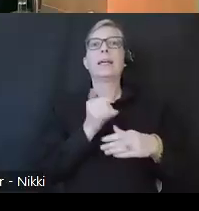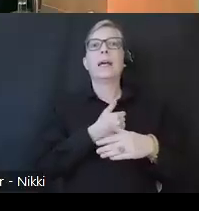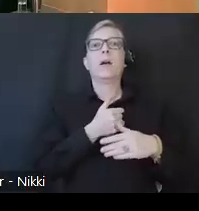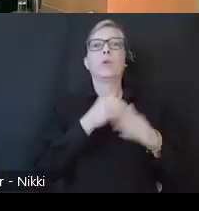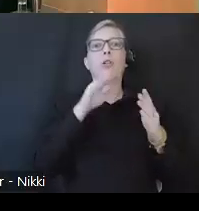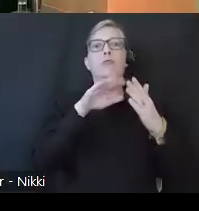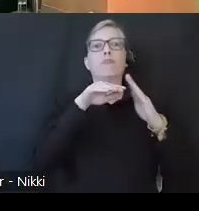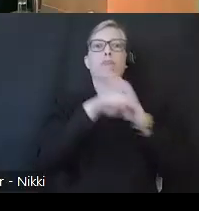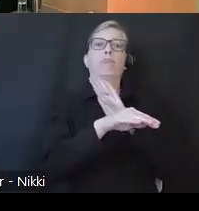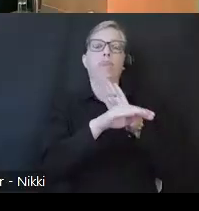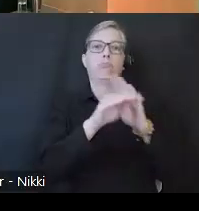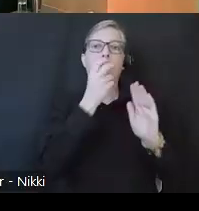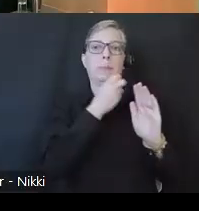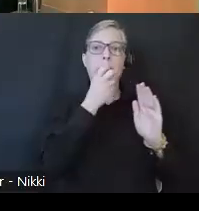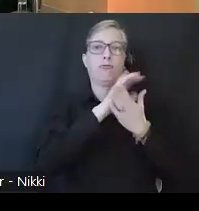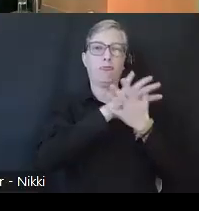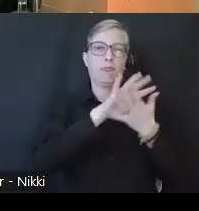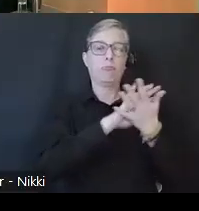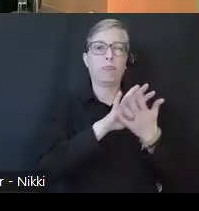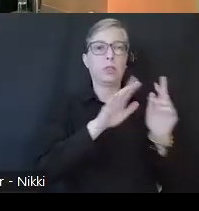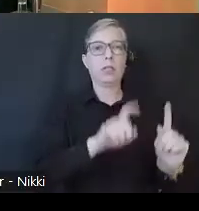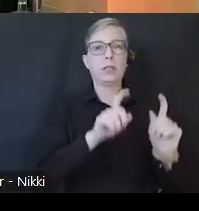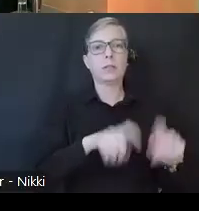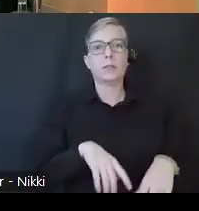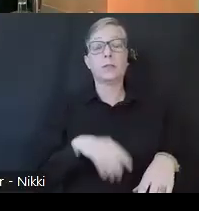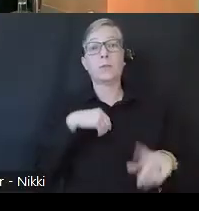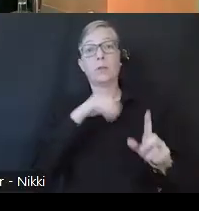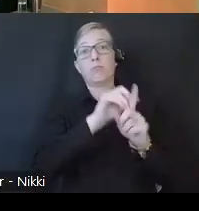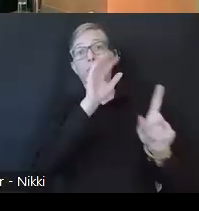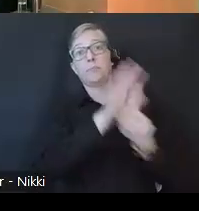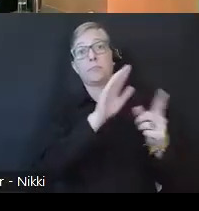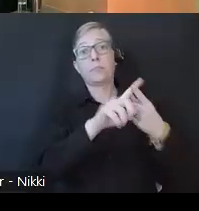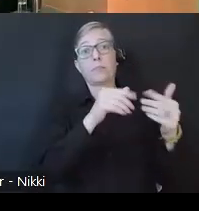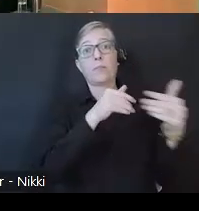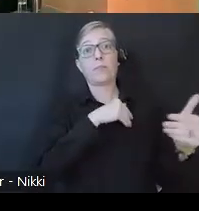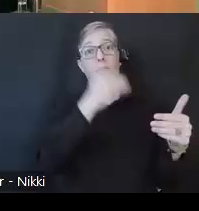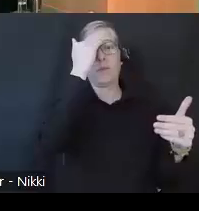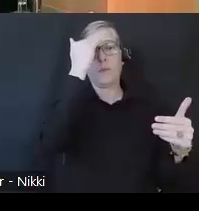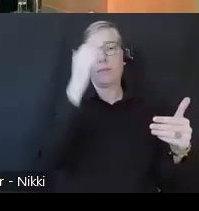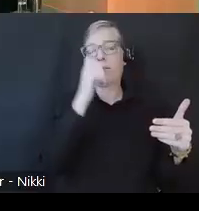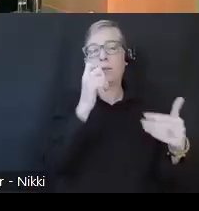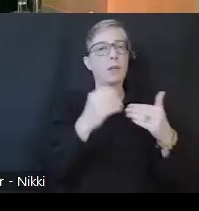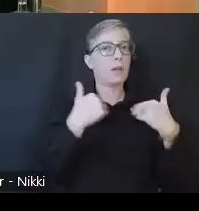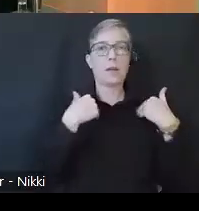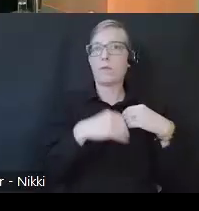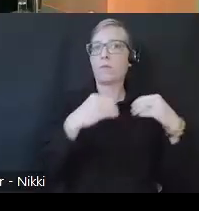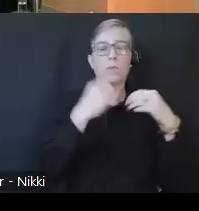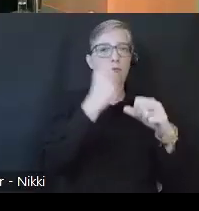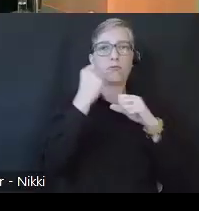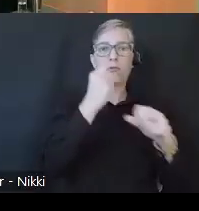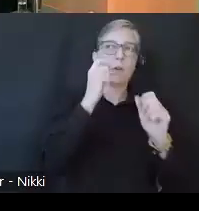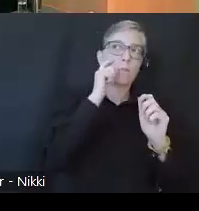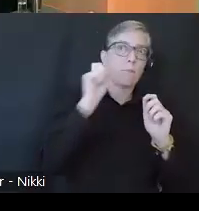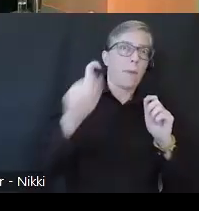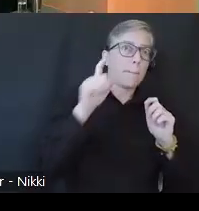we provided them with prior knowledge, they didn't have a stronger pop-out. In fact, they had the smallest pop-out. And that did seem to be in